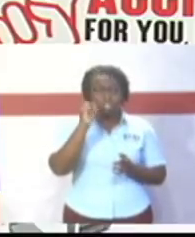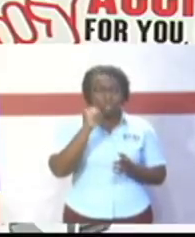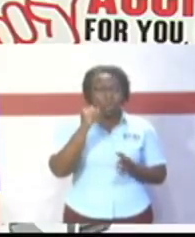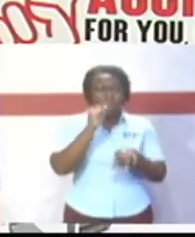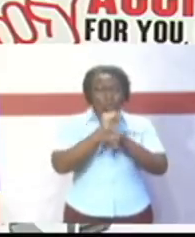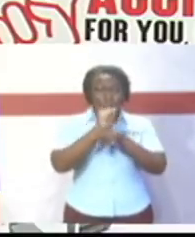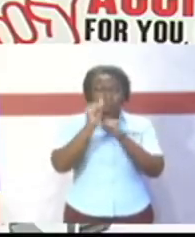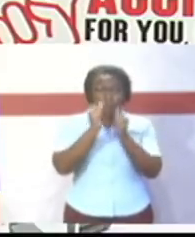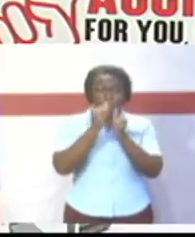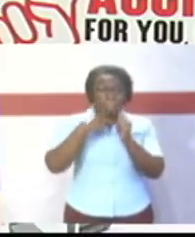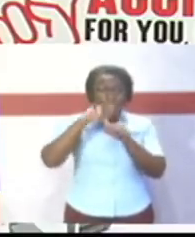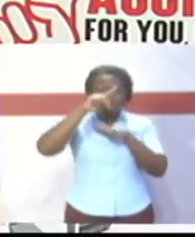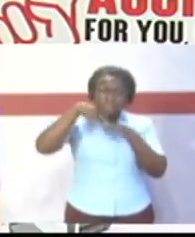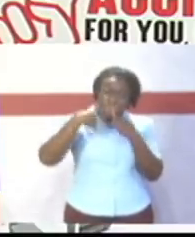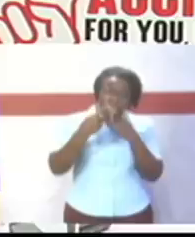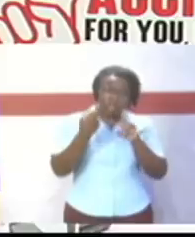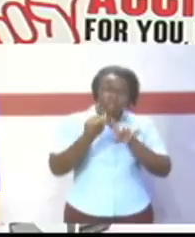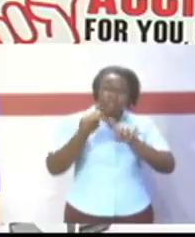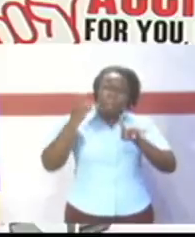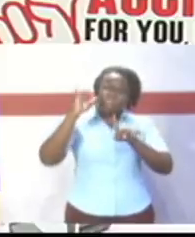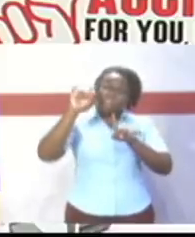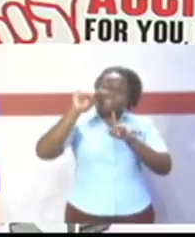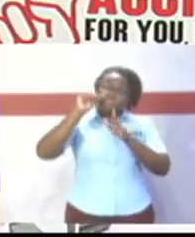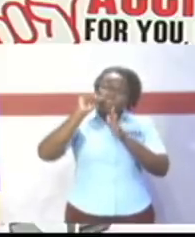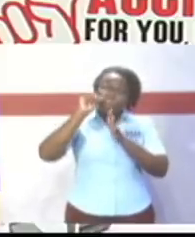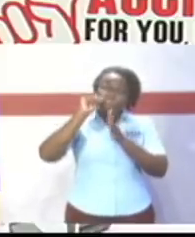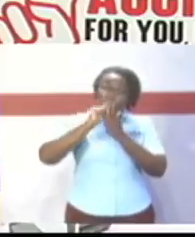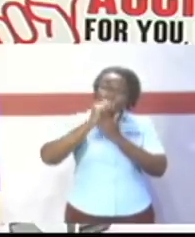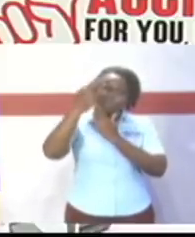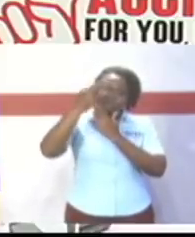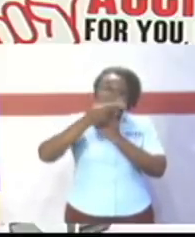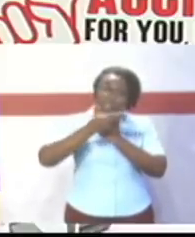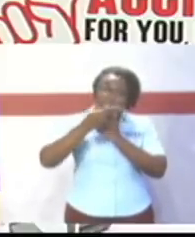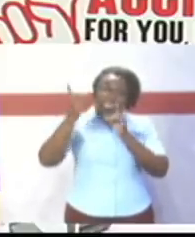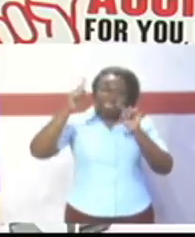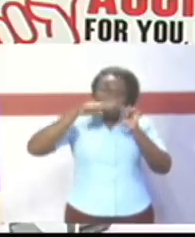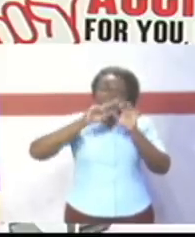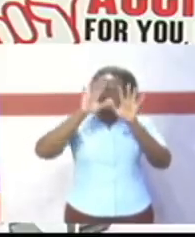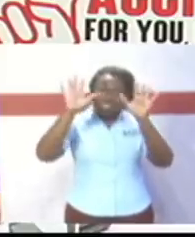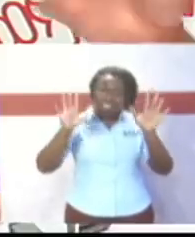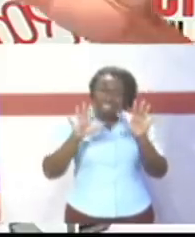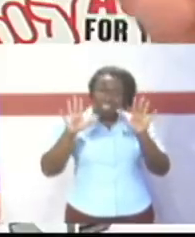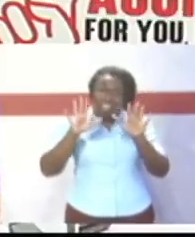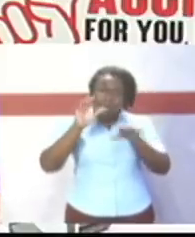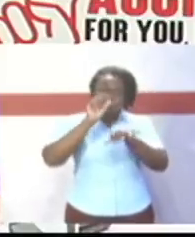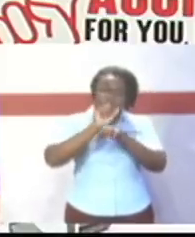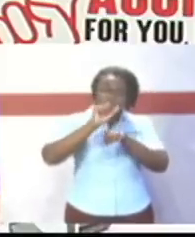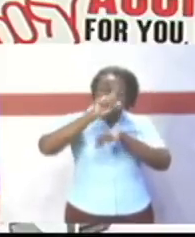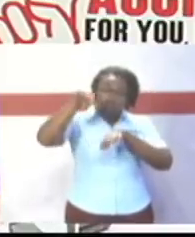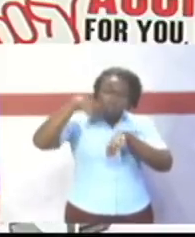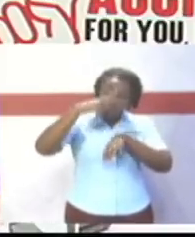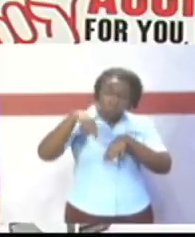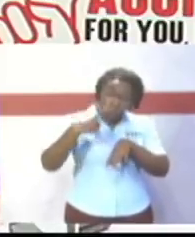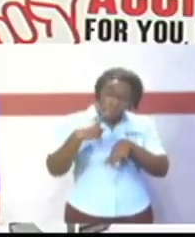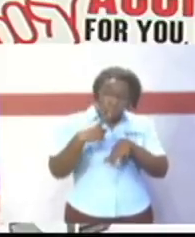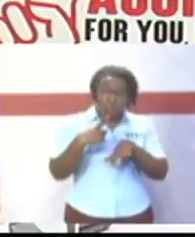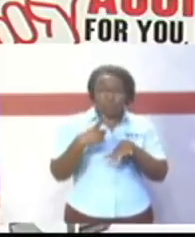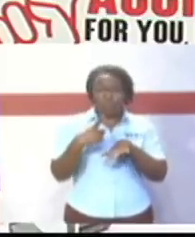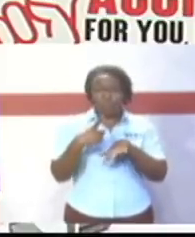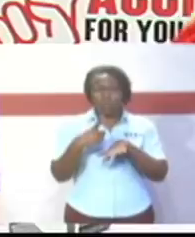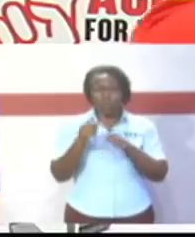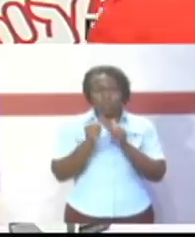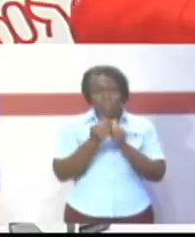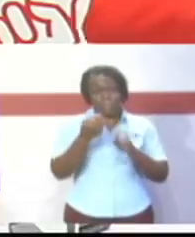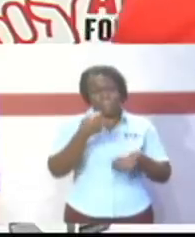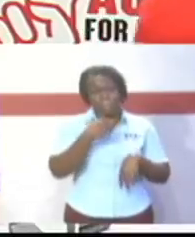Thursday, Friday, Saturday into Sunday on all the RHA, because we pooled all the resources.